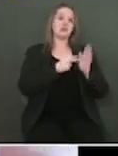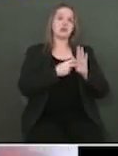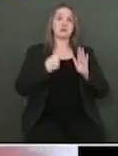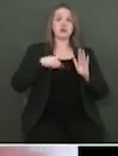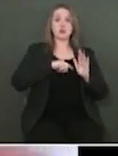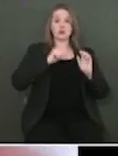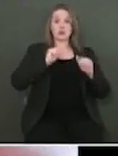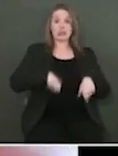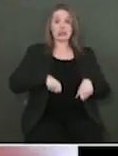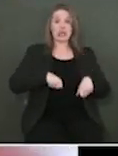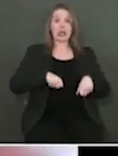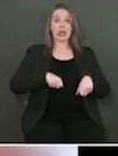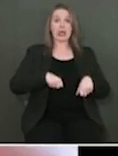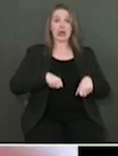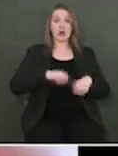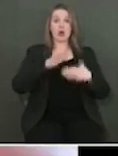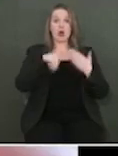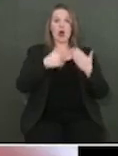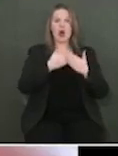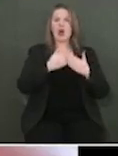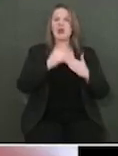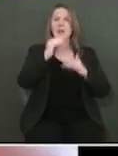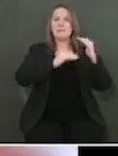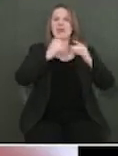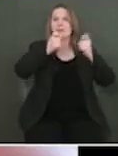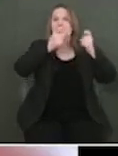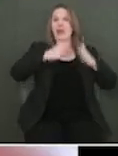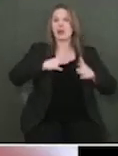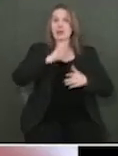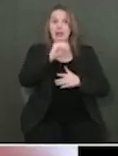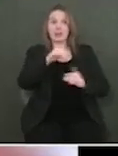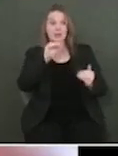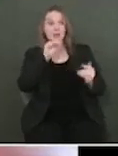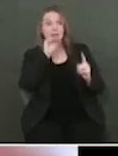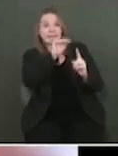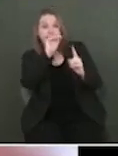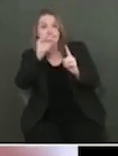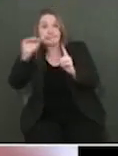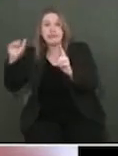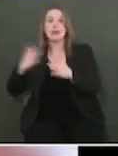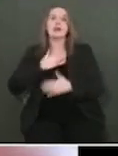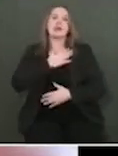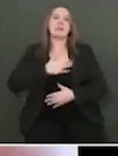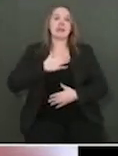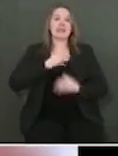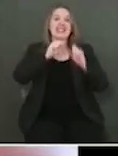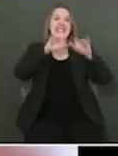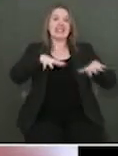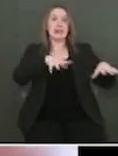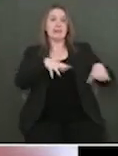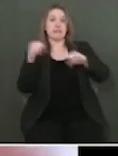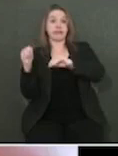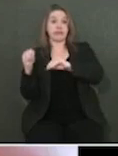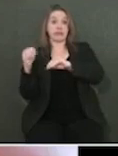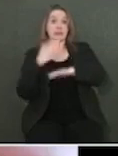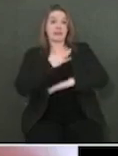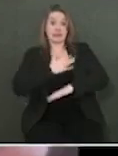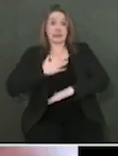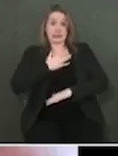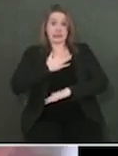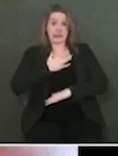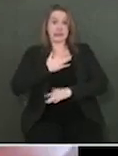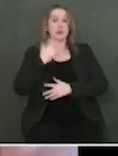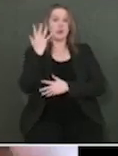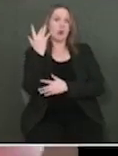hit all those building management companies and ask them to go ahead and take their systems down so that, you